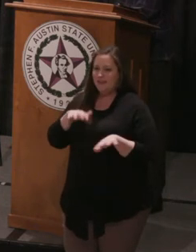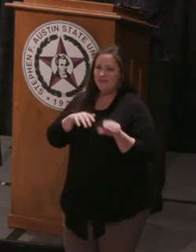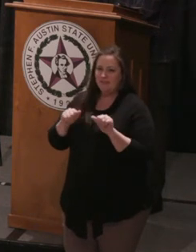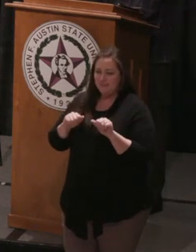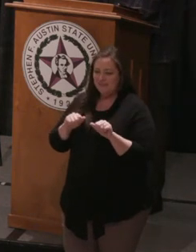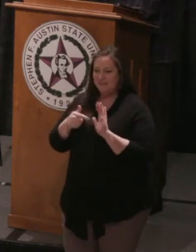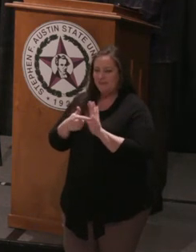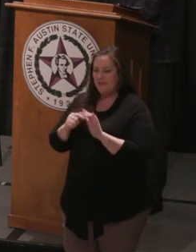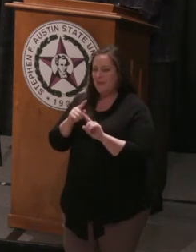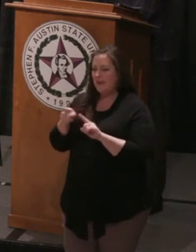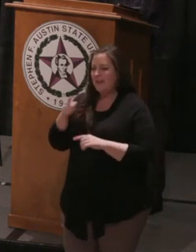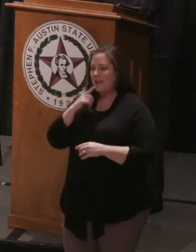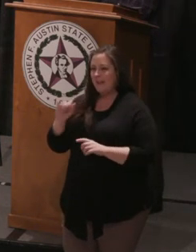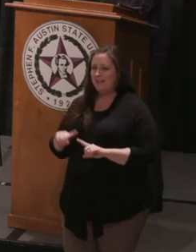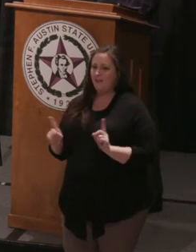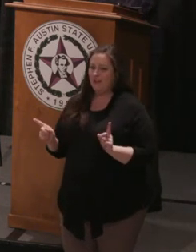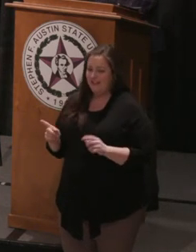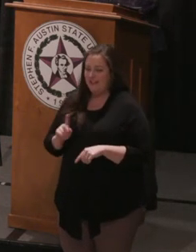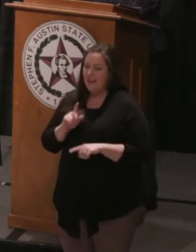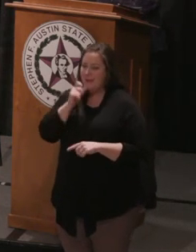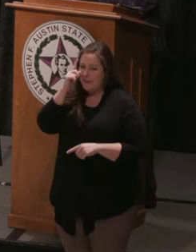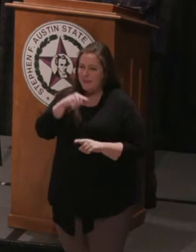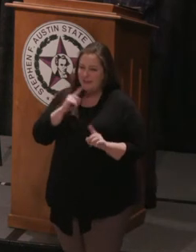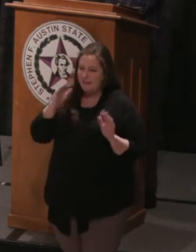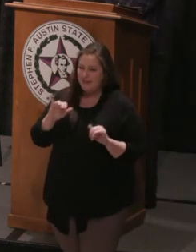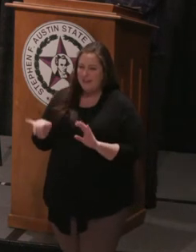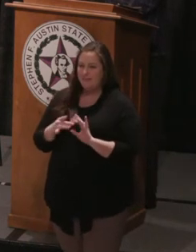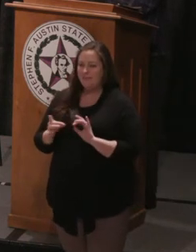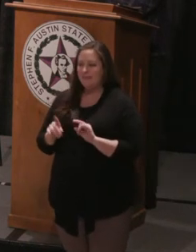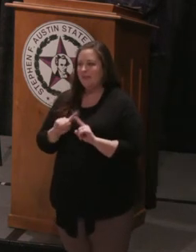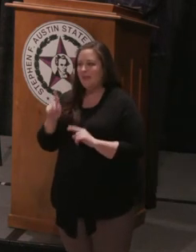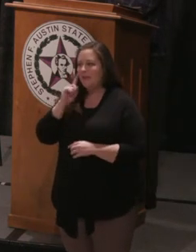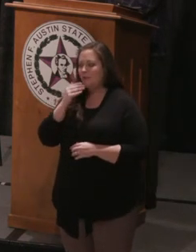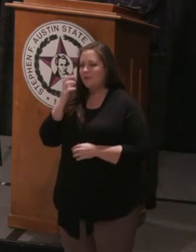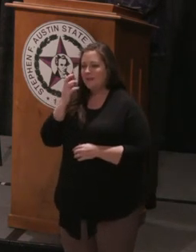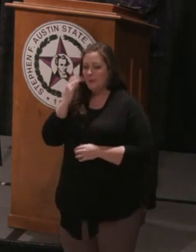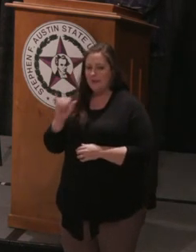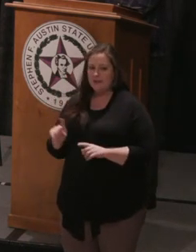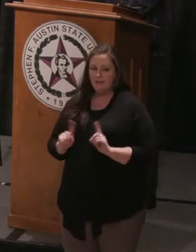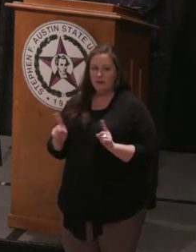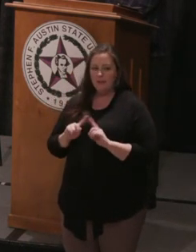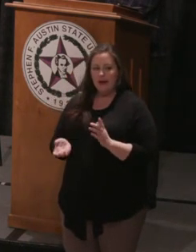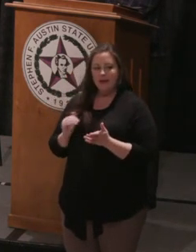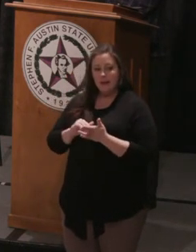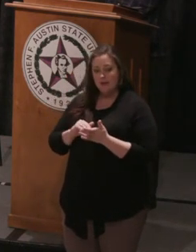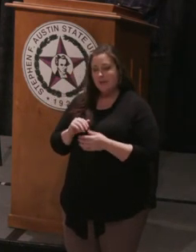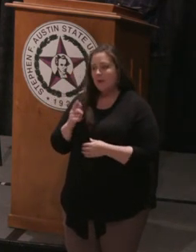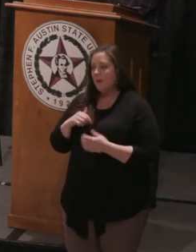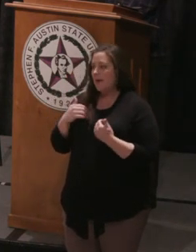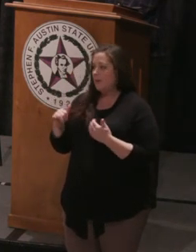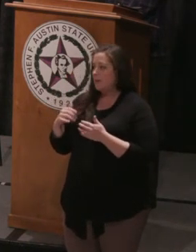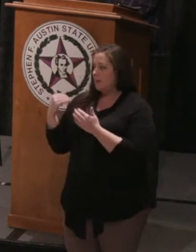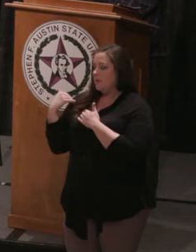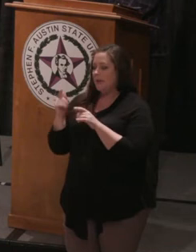he said, well, that's different. I think it is different, and I think there's good reasons it's different. So, again, we have a responsibility